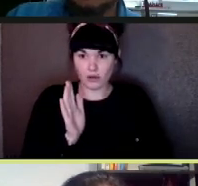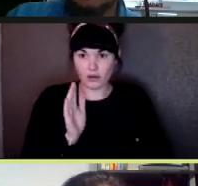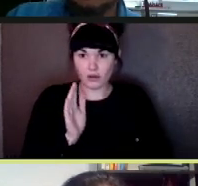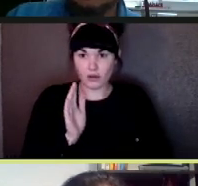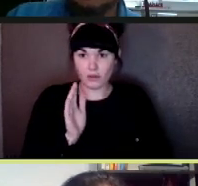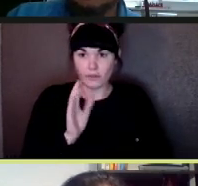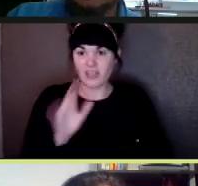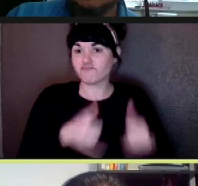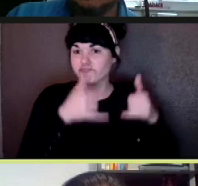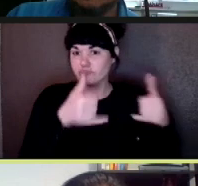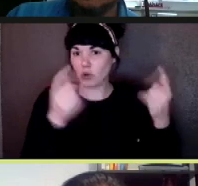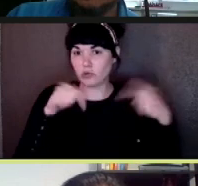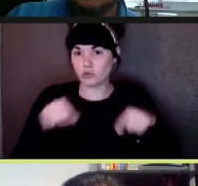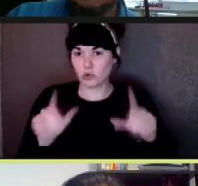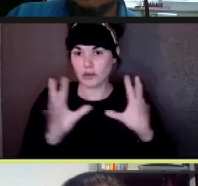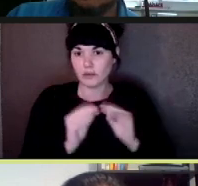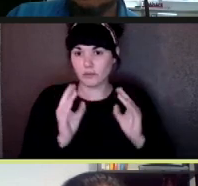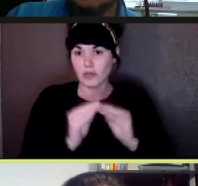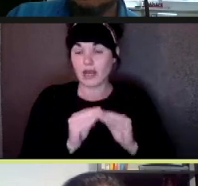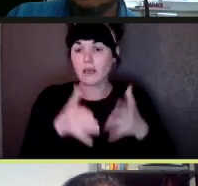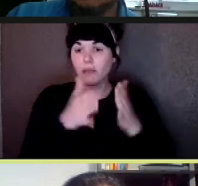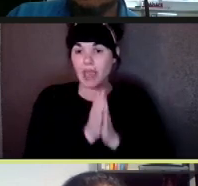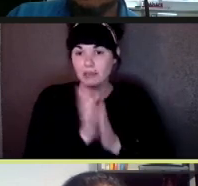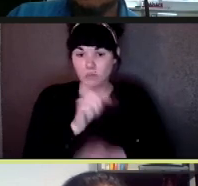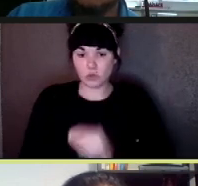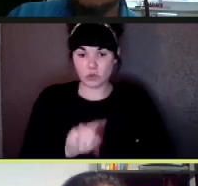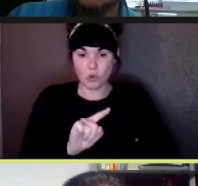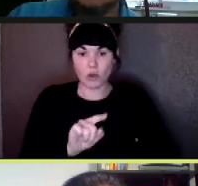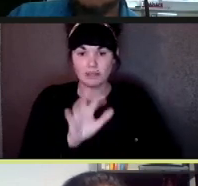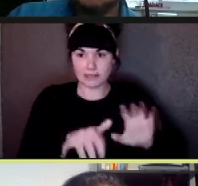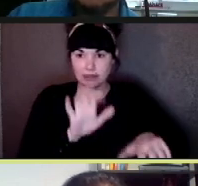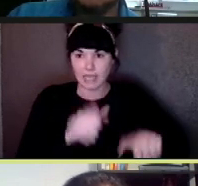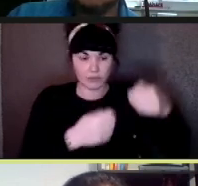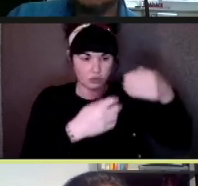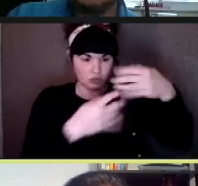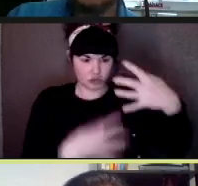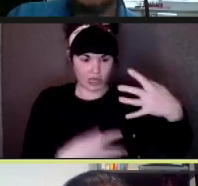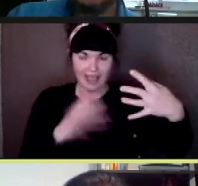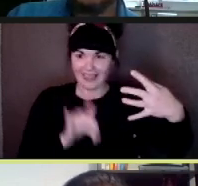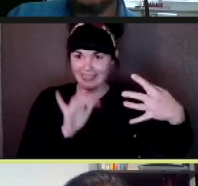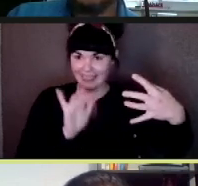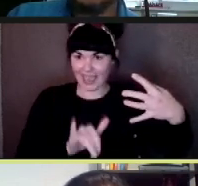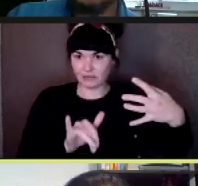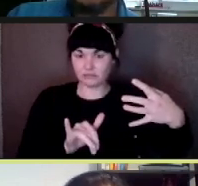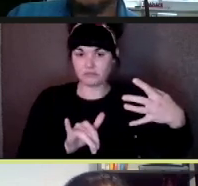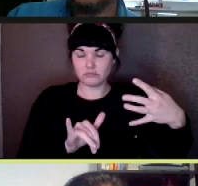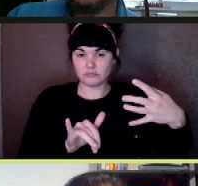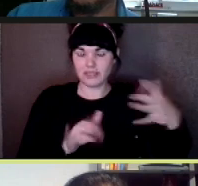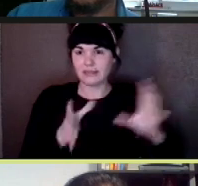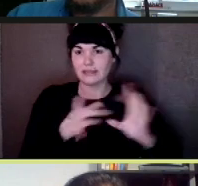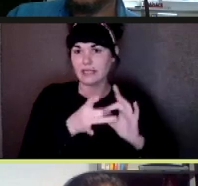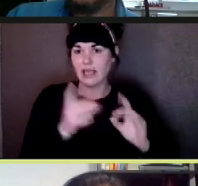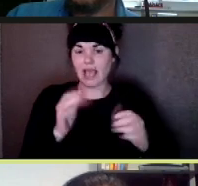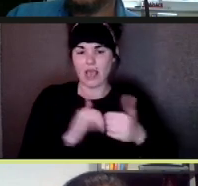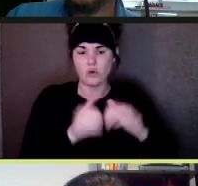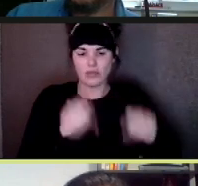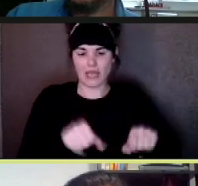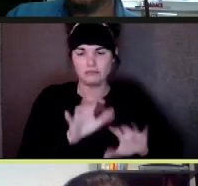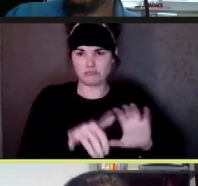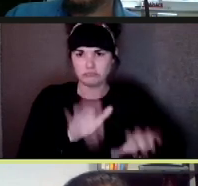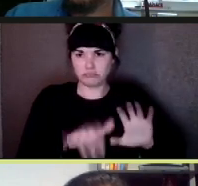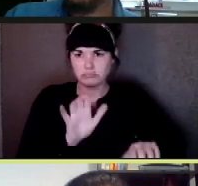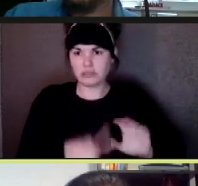And we really hope that you'll take this opportunity to help recognize and honor these individuals who have given so